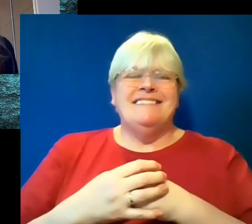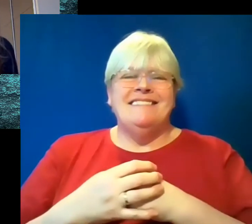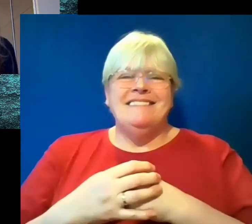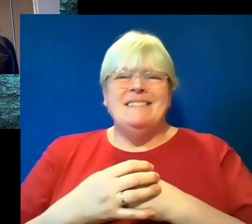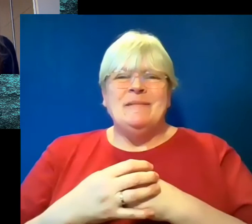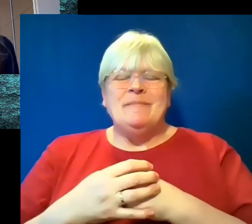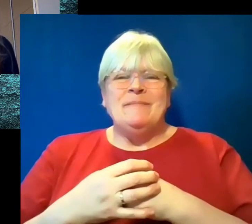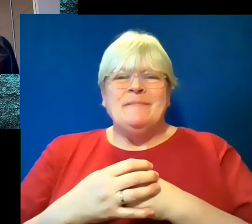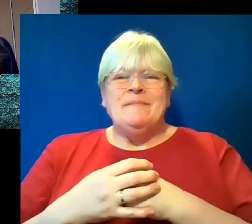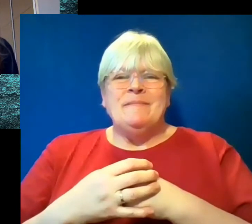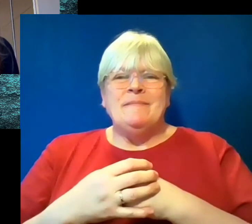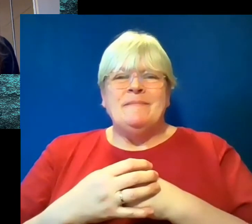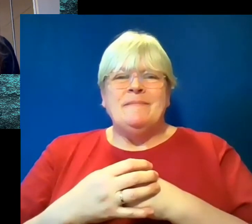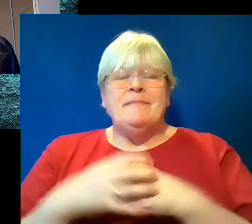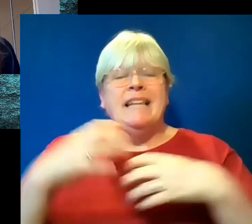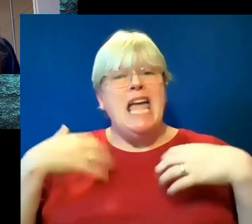that. There's quite an interesting